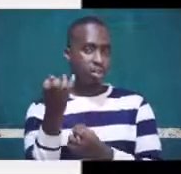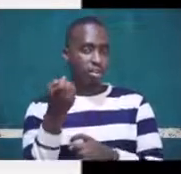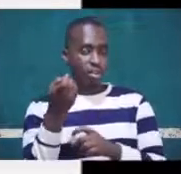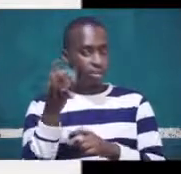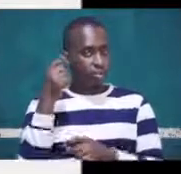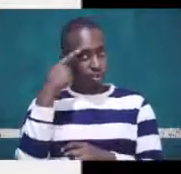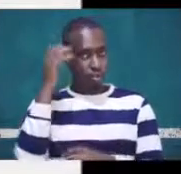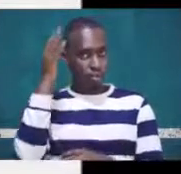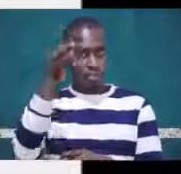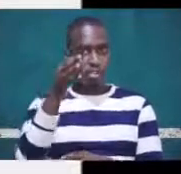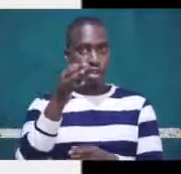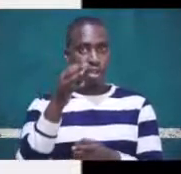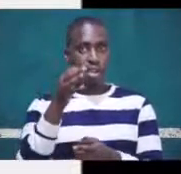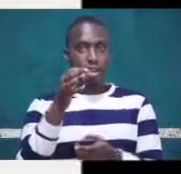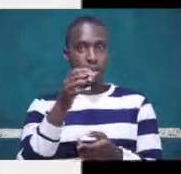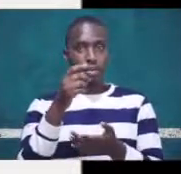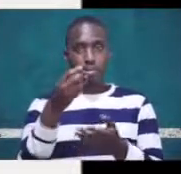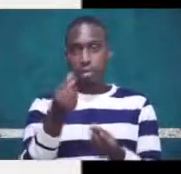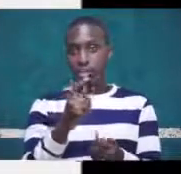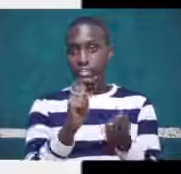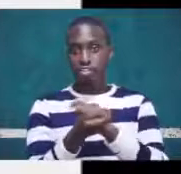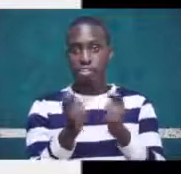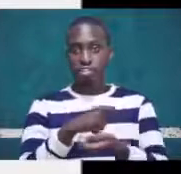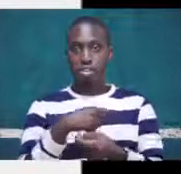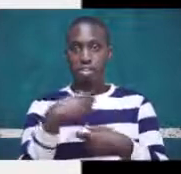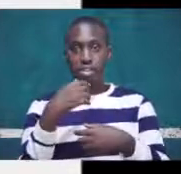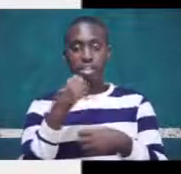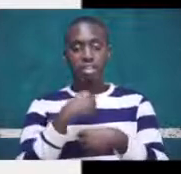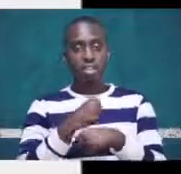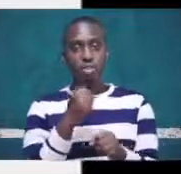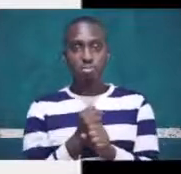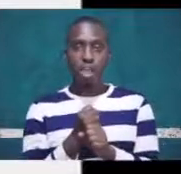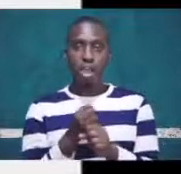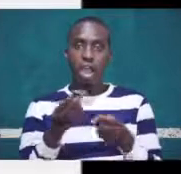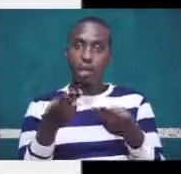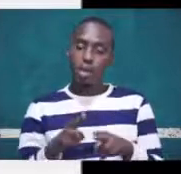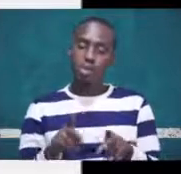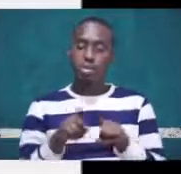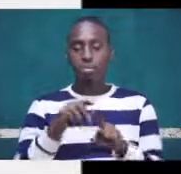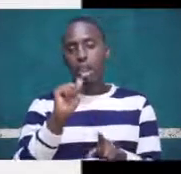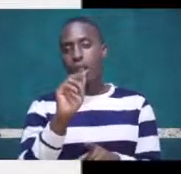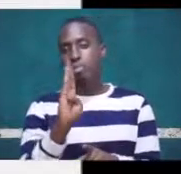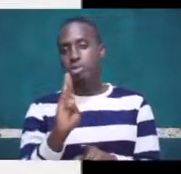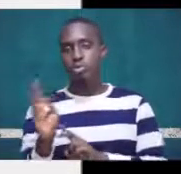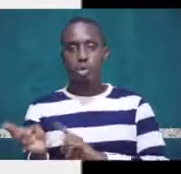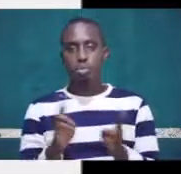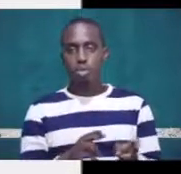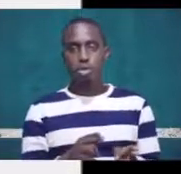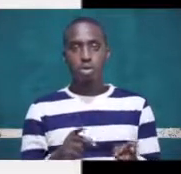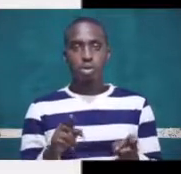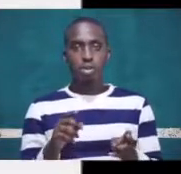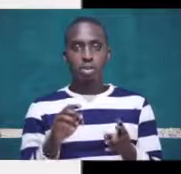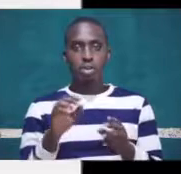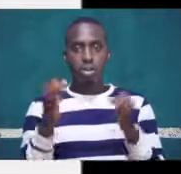future price changes will account or will behave as an abnormal demand curve. So consumers will buy more